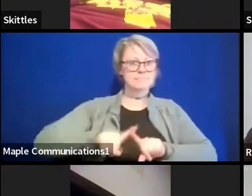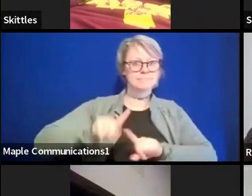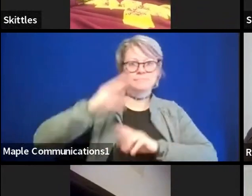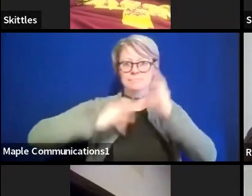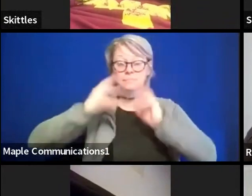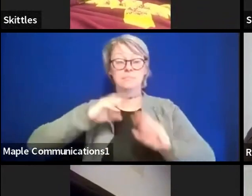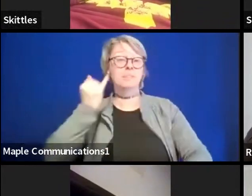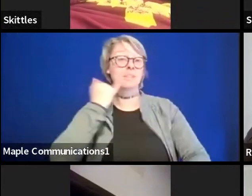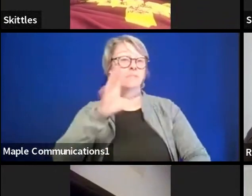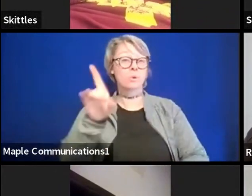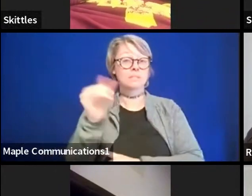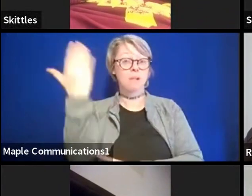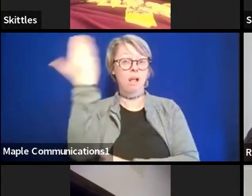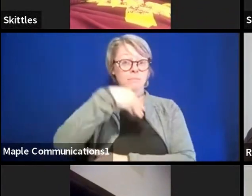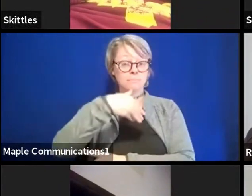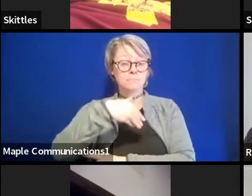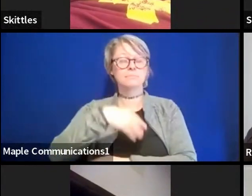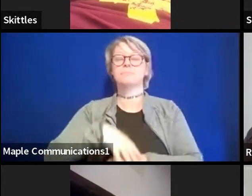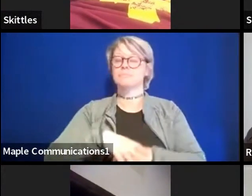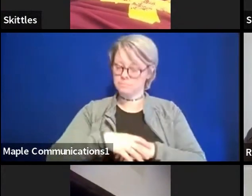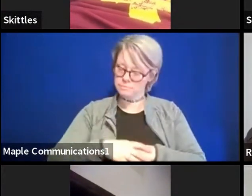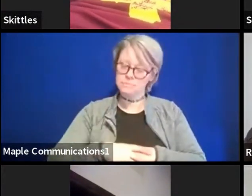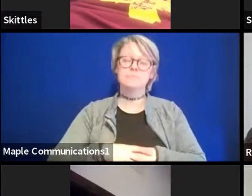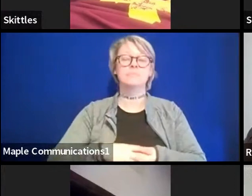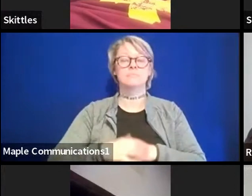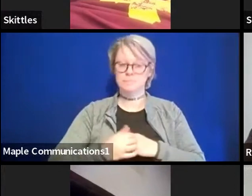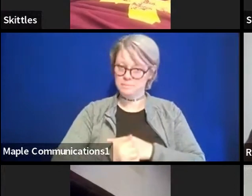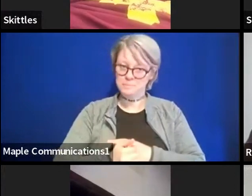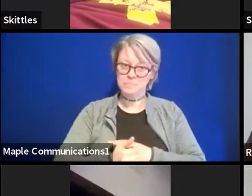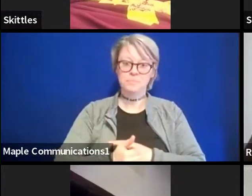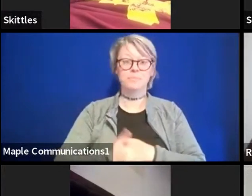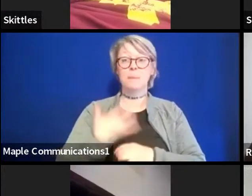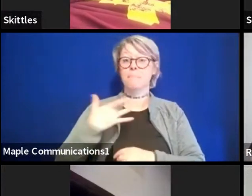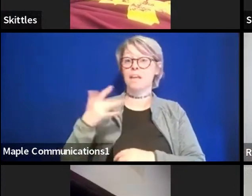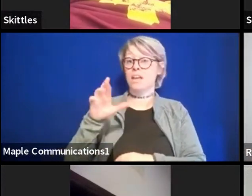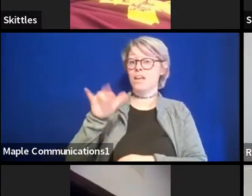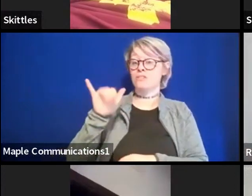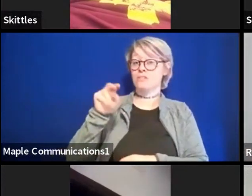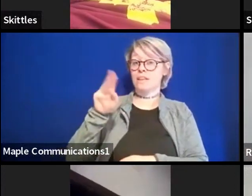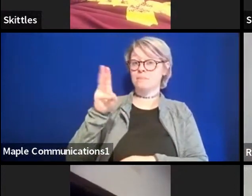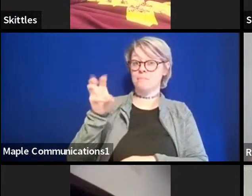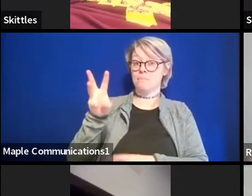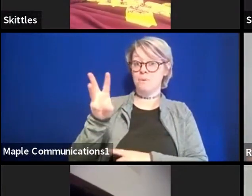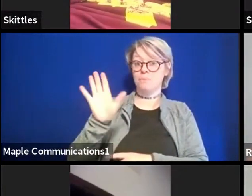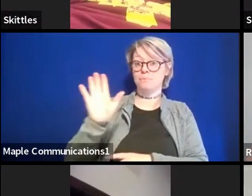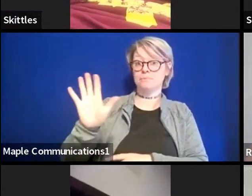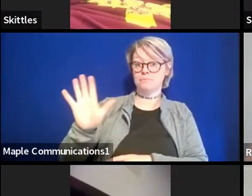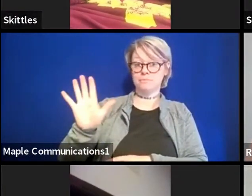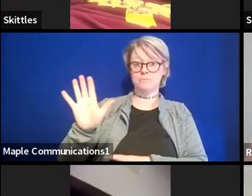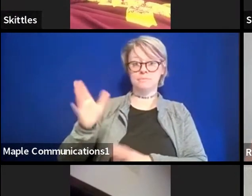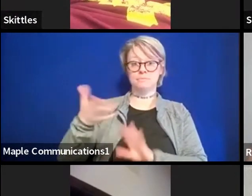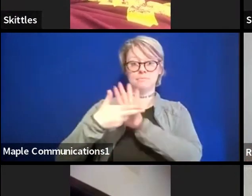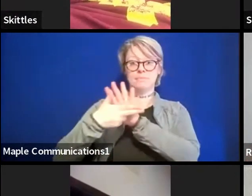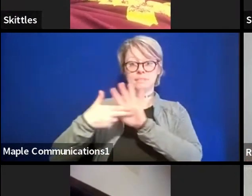an invisible disability, sometimes like a lot of the stuff Rainbow was talking about yes. had to do with the